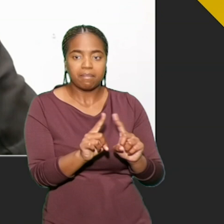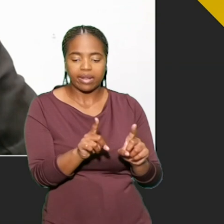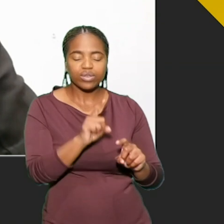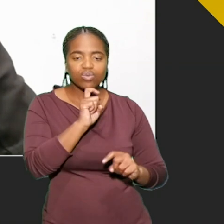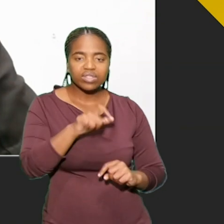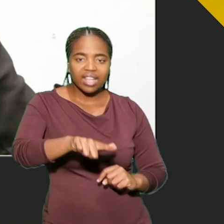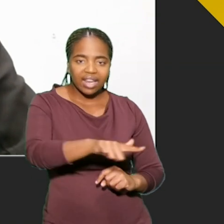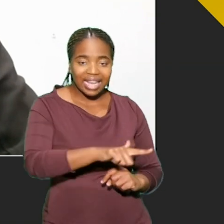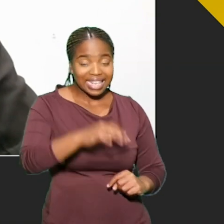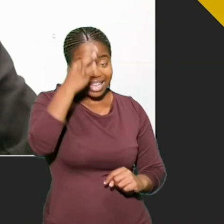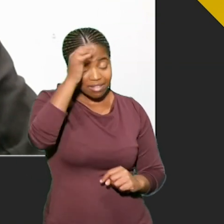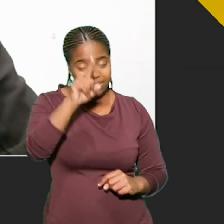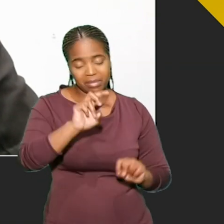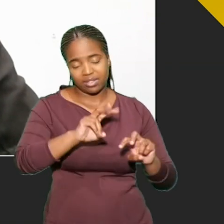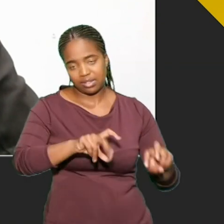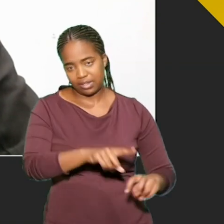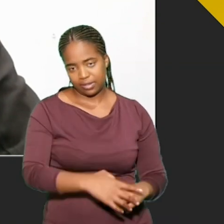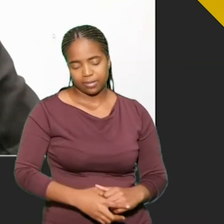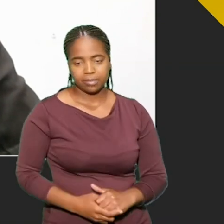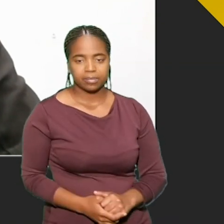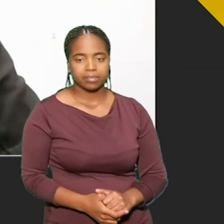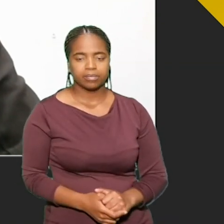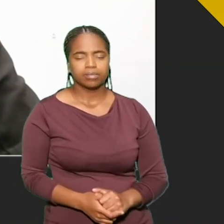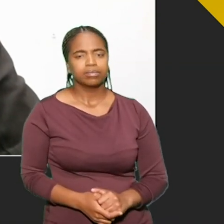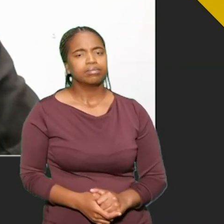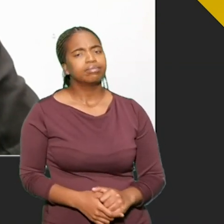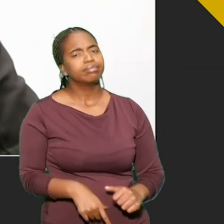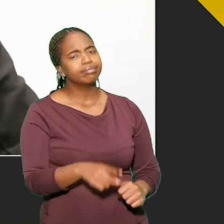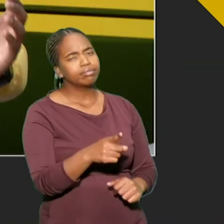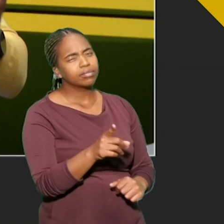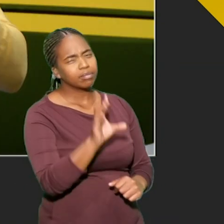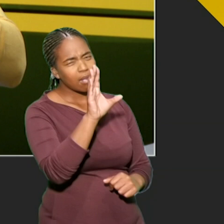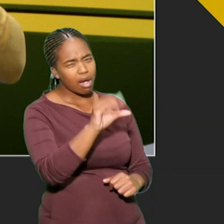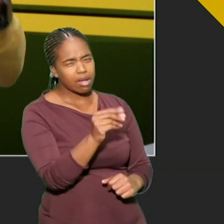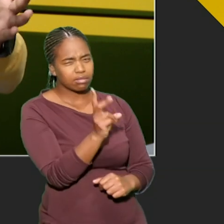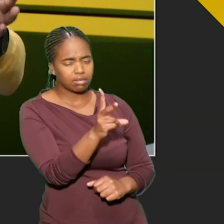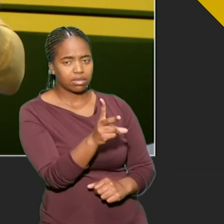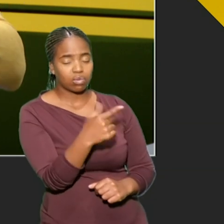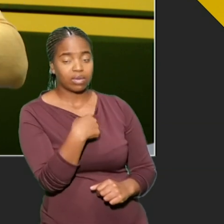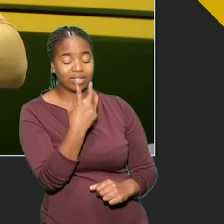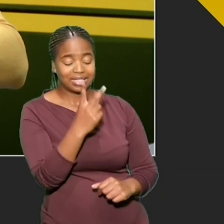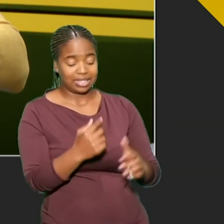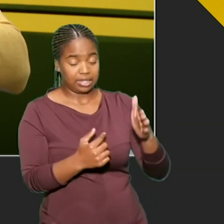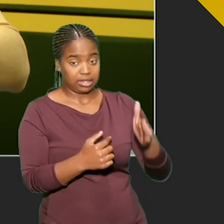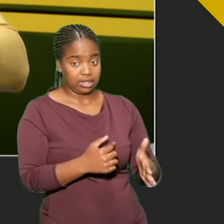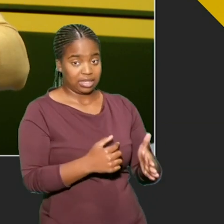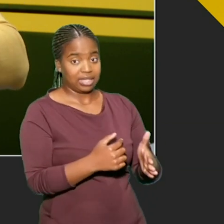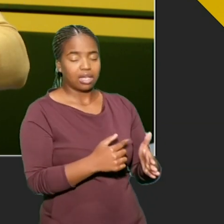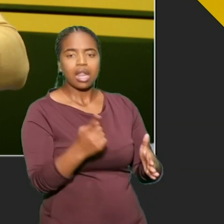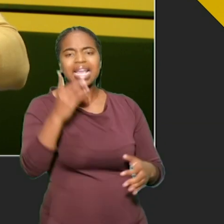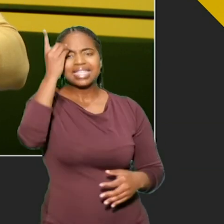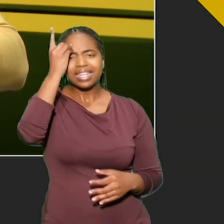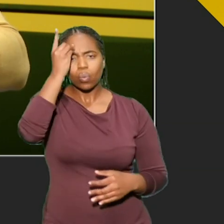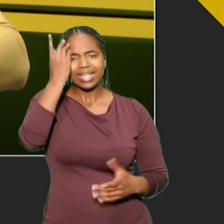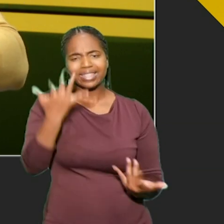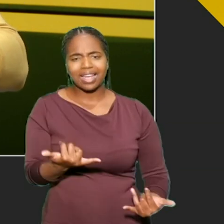the government must be looking towards. But Tani, sorry, and I want to find out, I mean, because now we're looking at the one side. Kota Kine side, I mean, Ethekwini